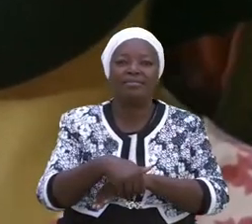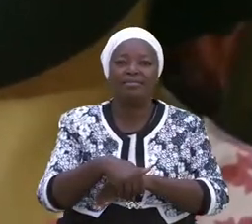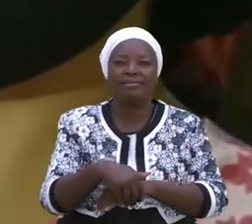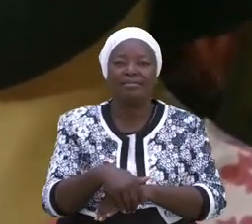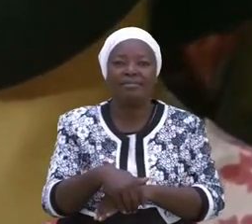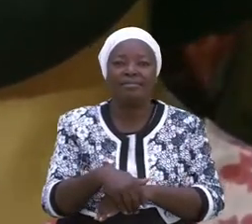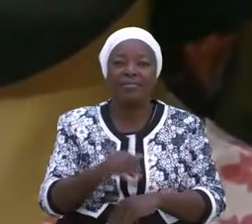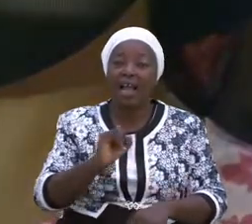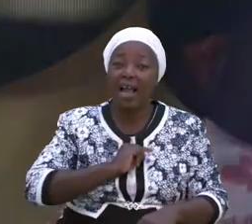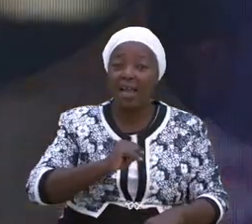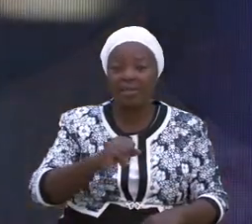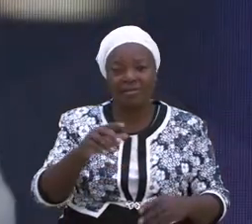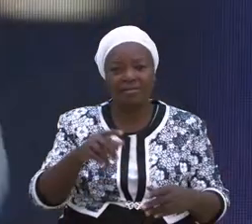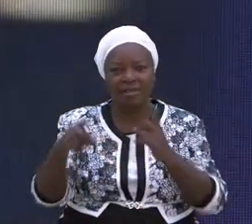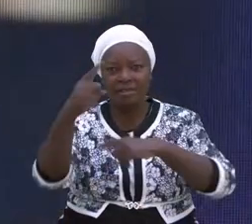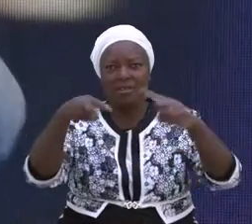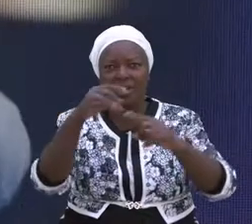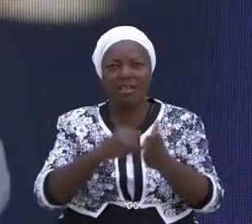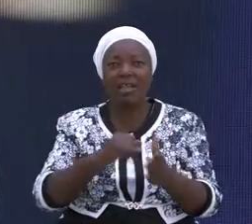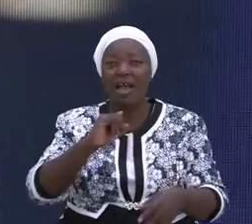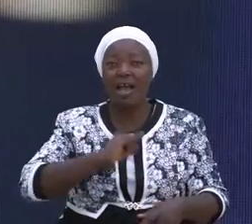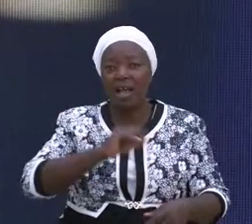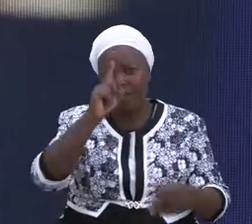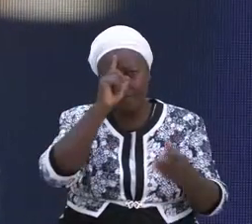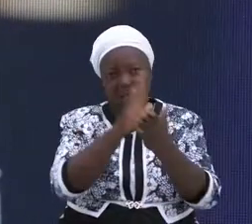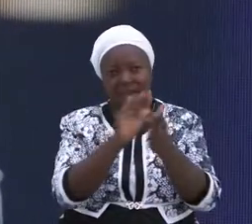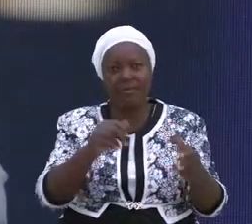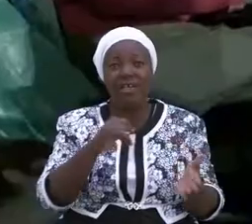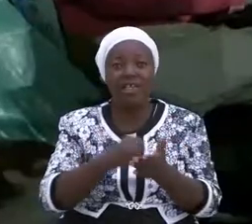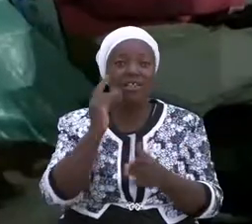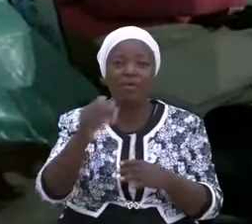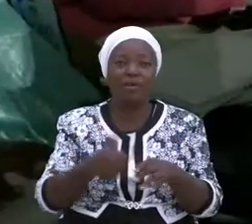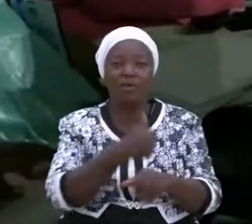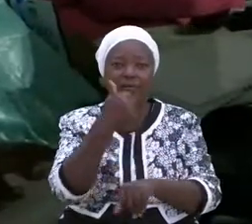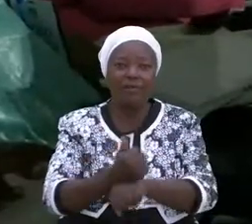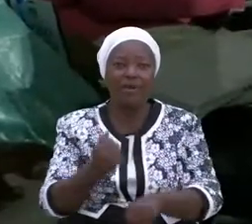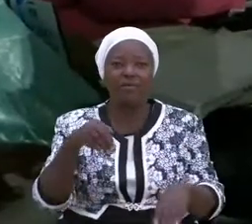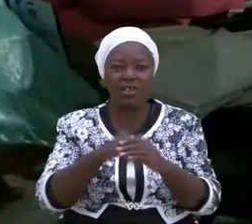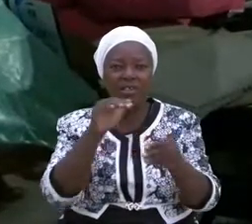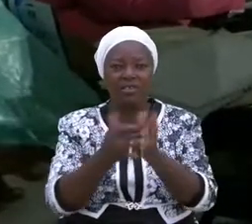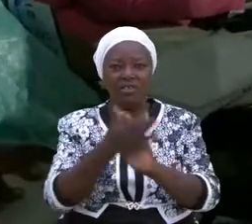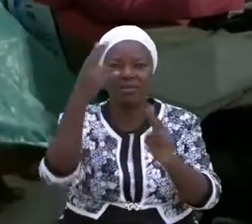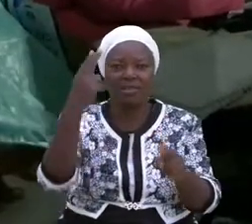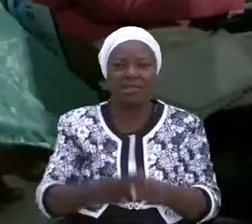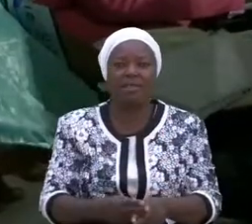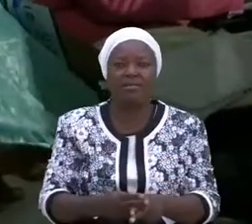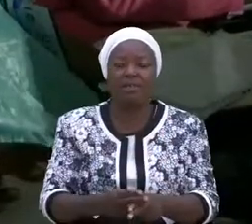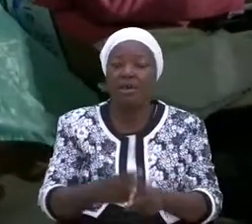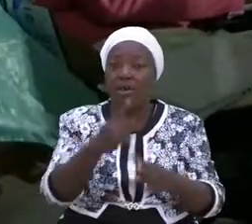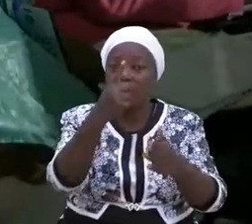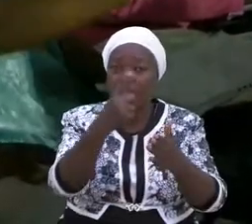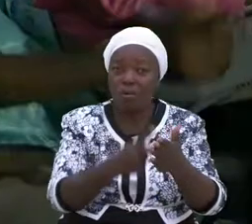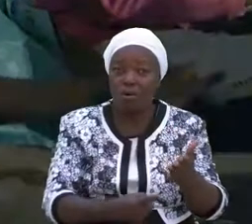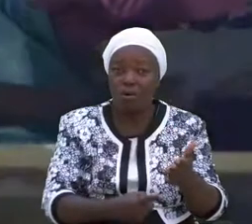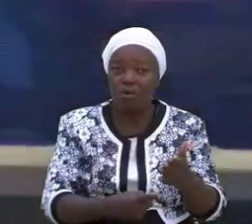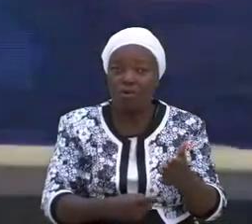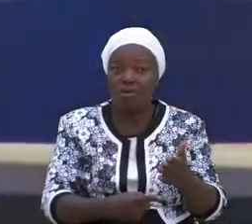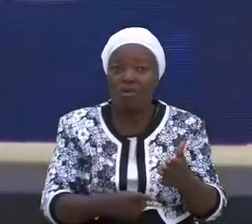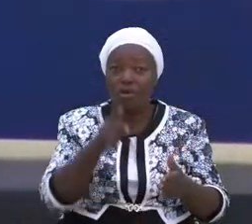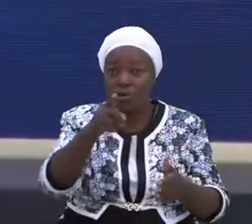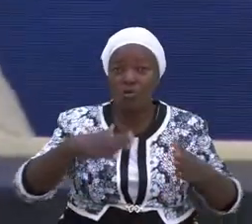I believe it will be confirmed in Jesus' name. What you